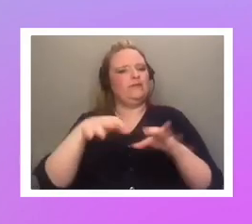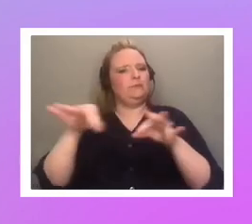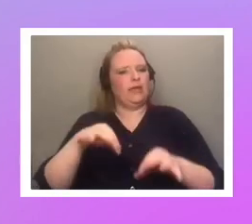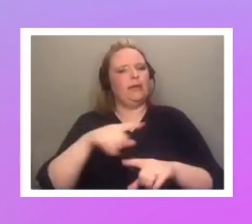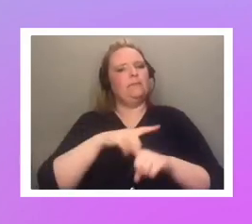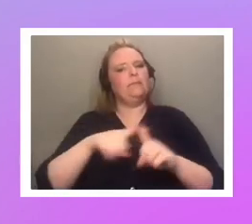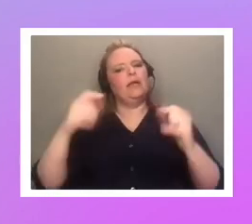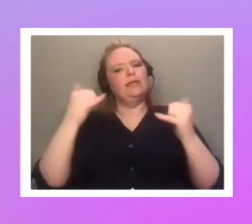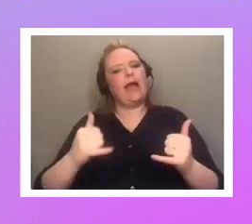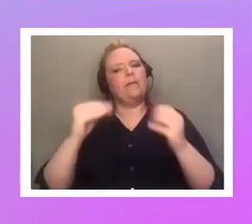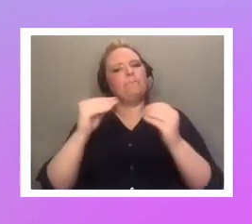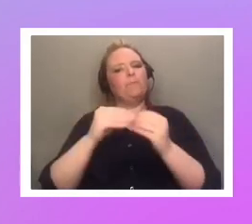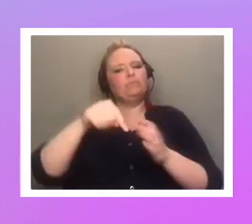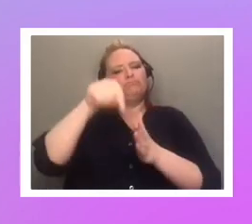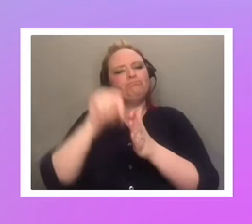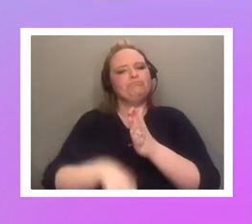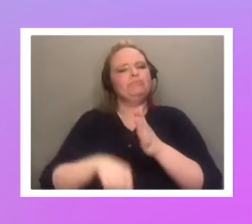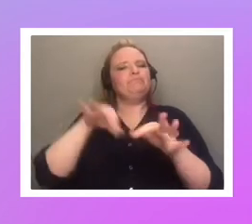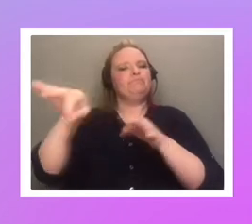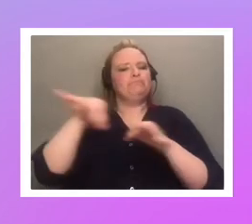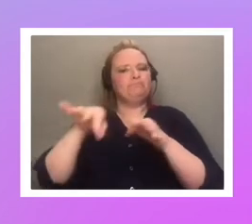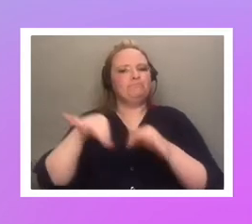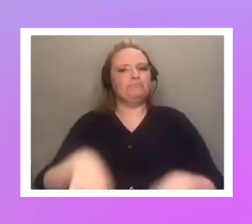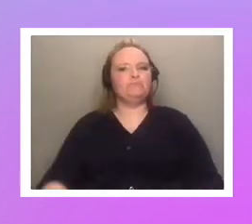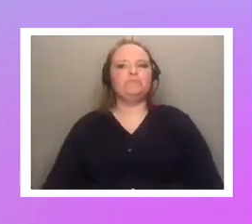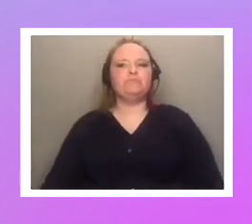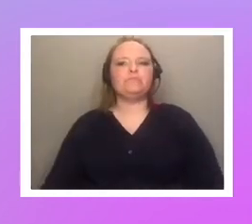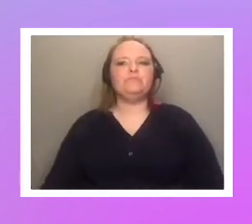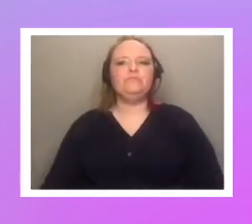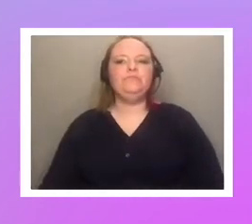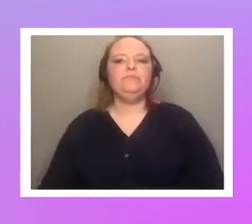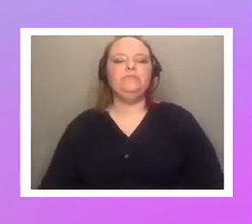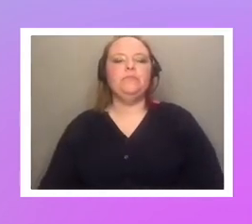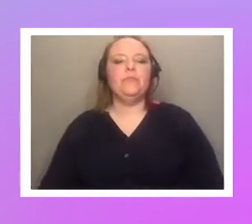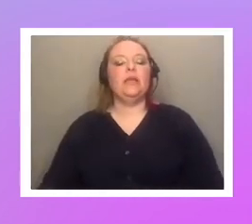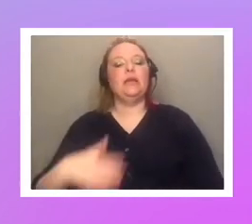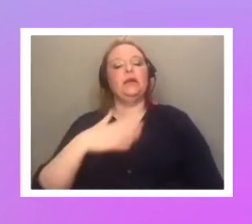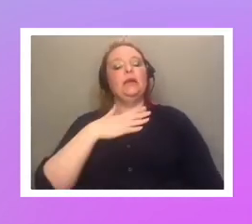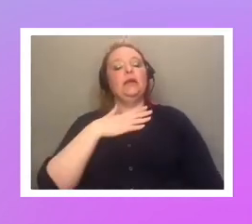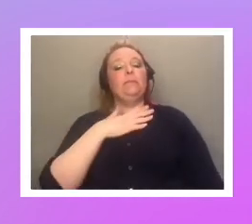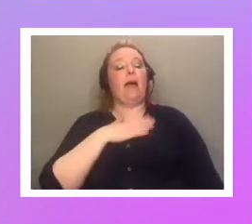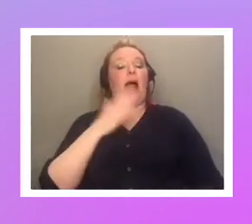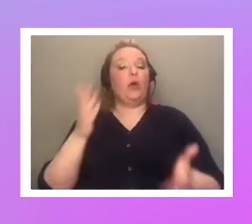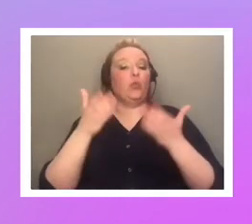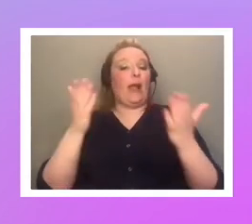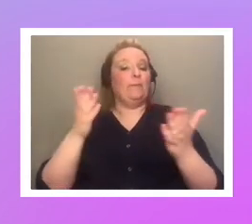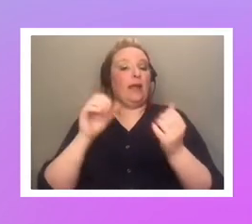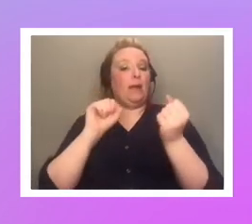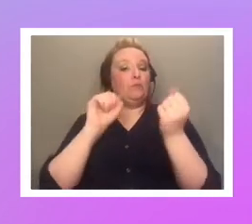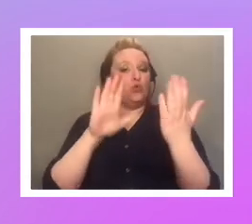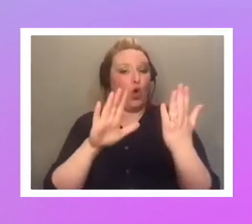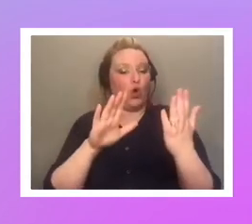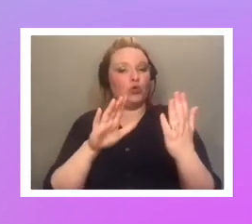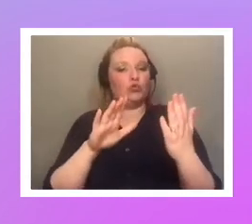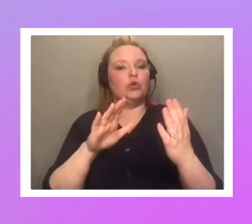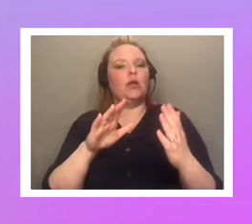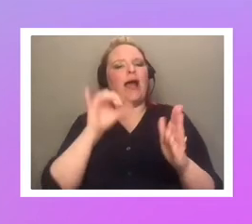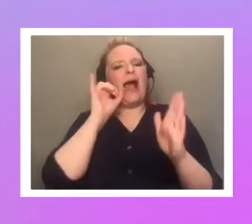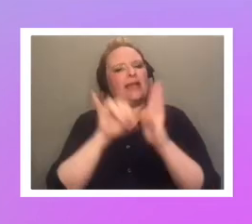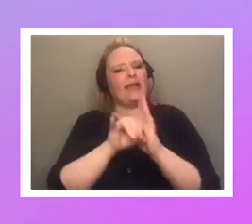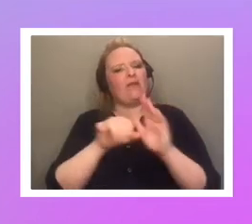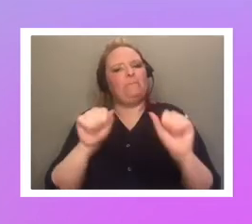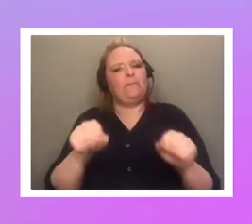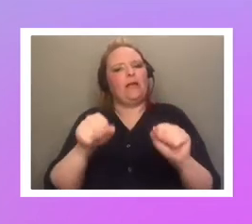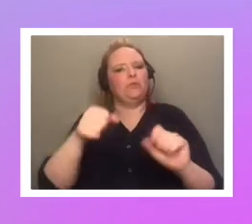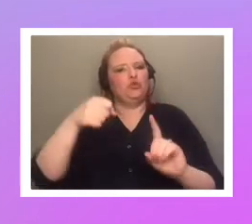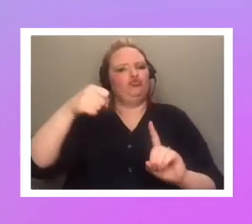down. We'll get a little more practical with it. So my recommended approach is to identify potentially